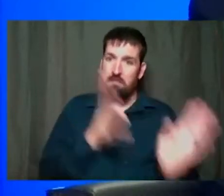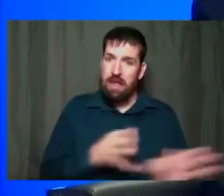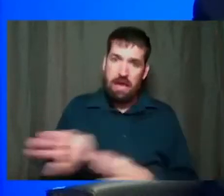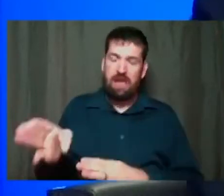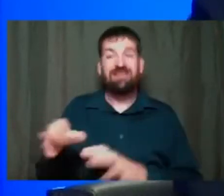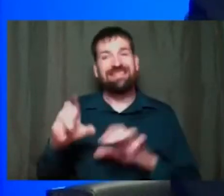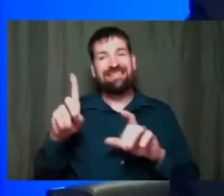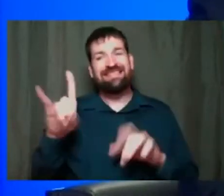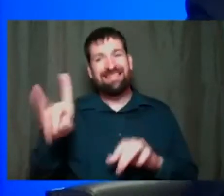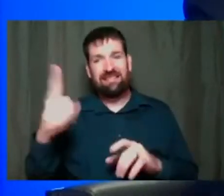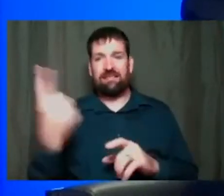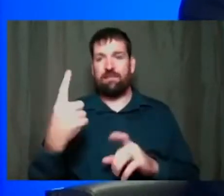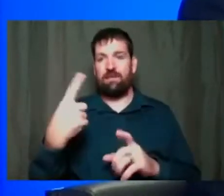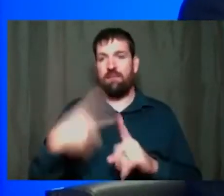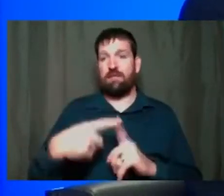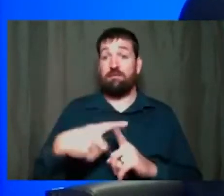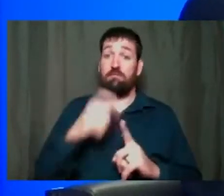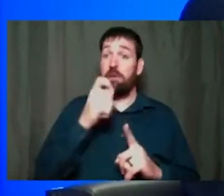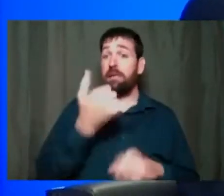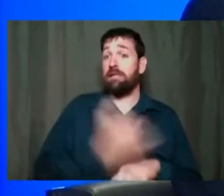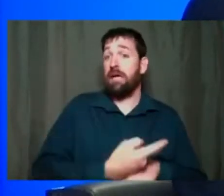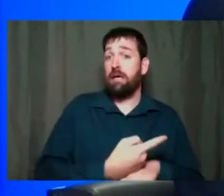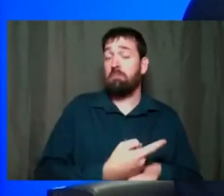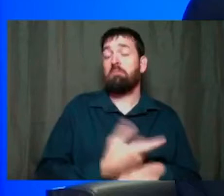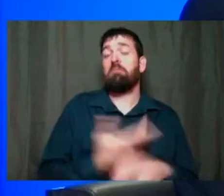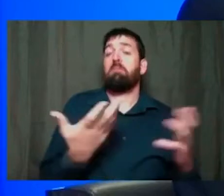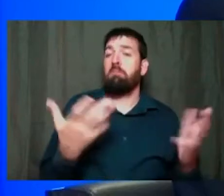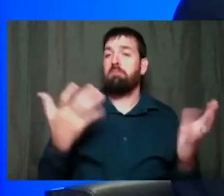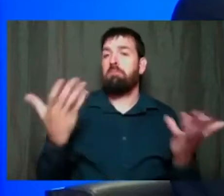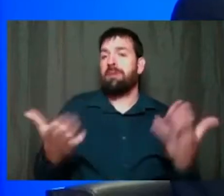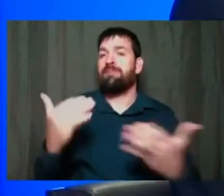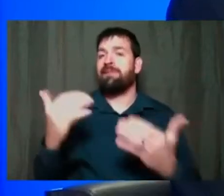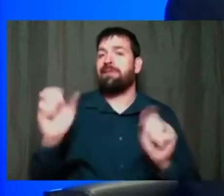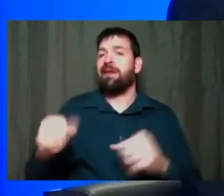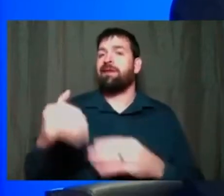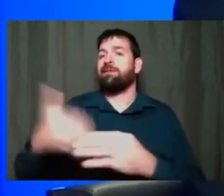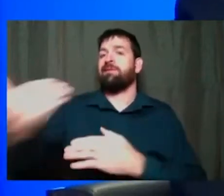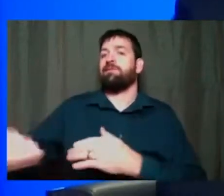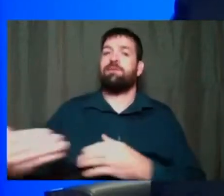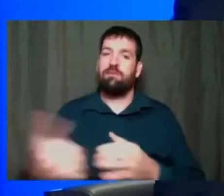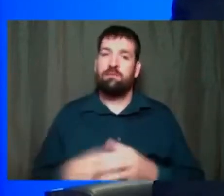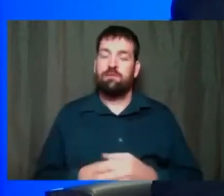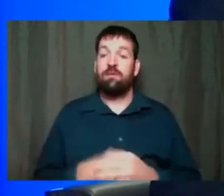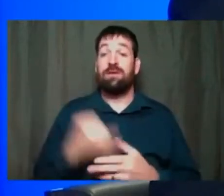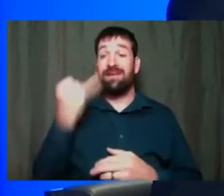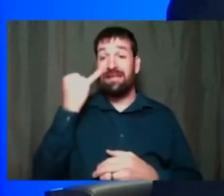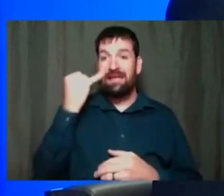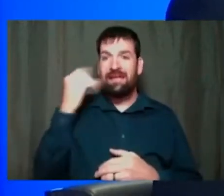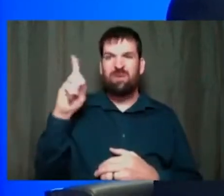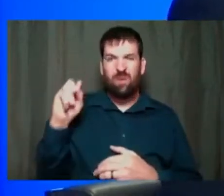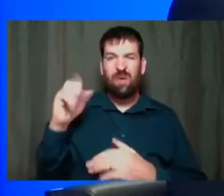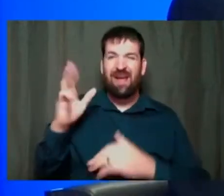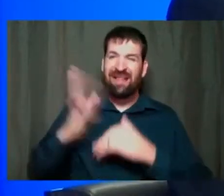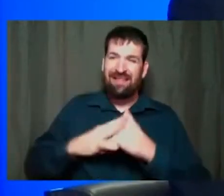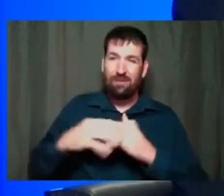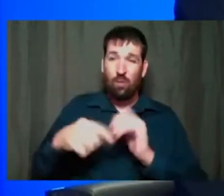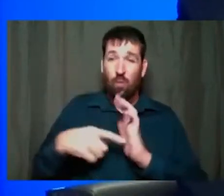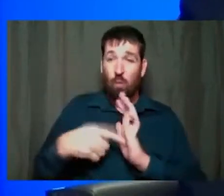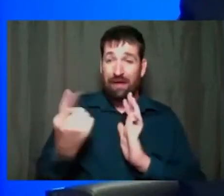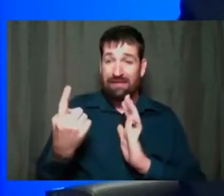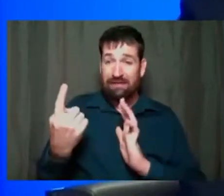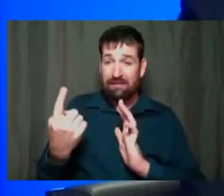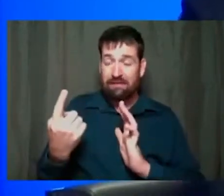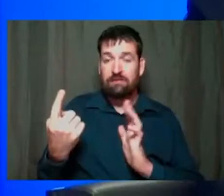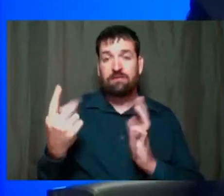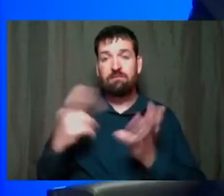maybe if we didn't do it today, it's something we can do another day. But the point is, even if you did it just one time in the day, you're literally going